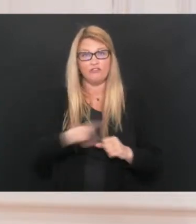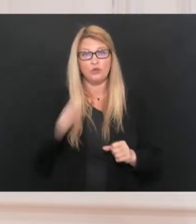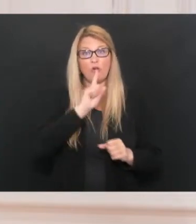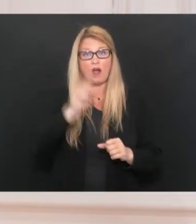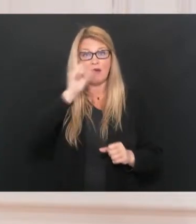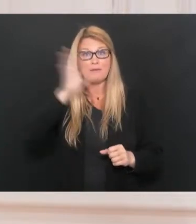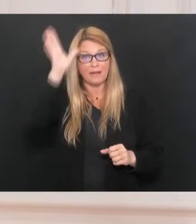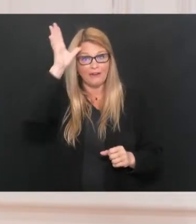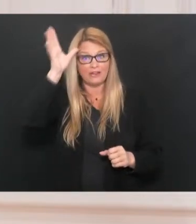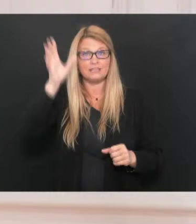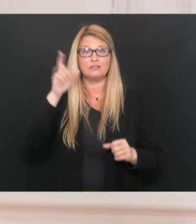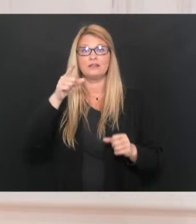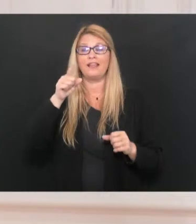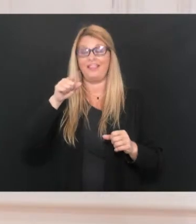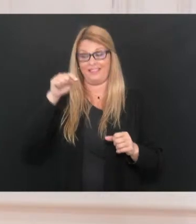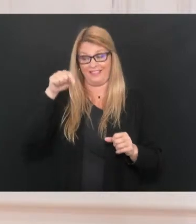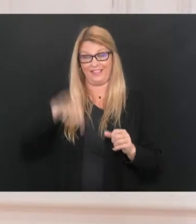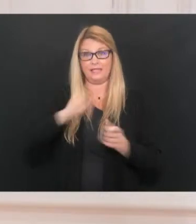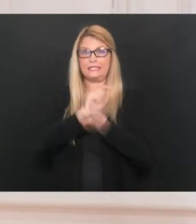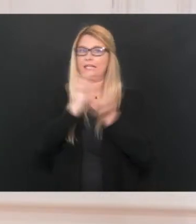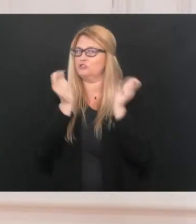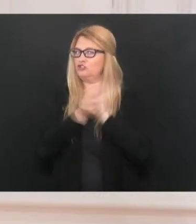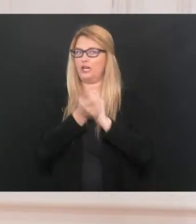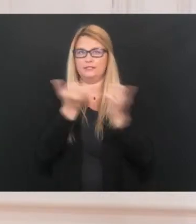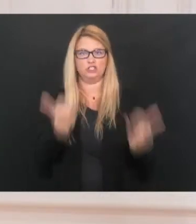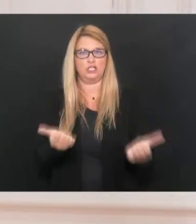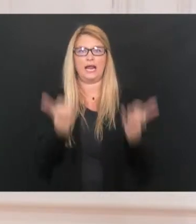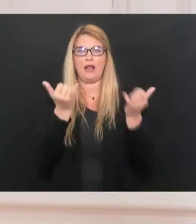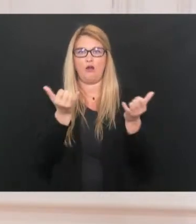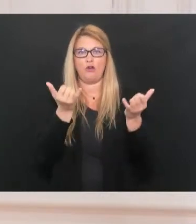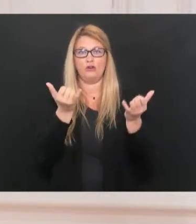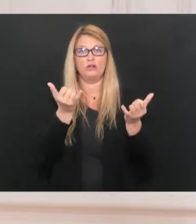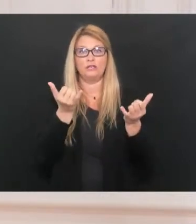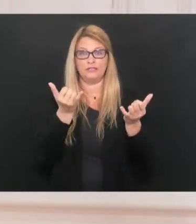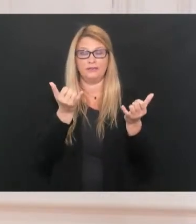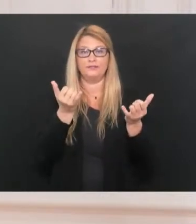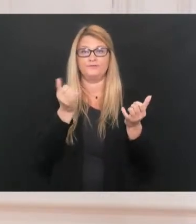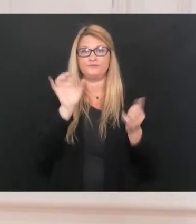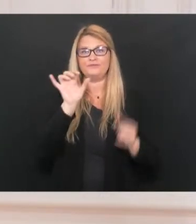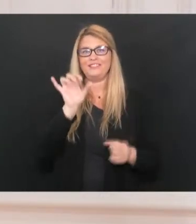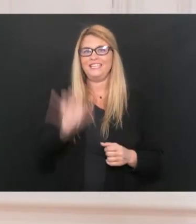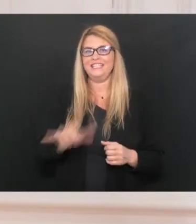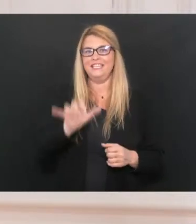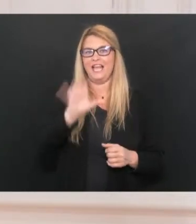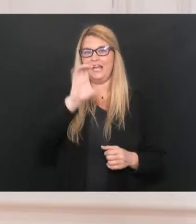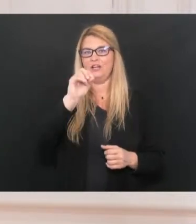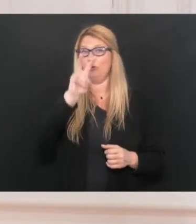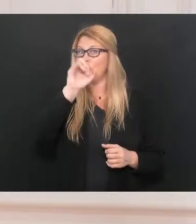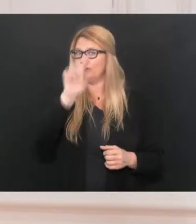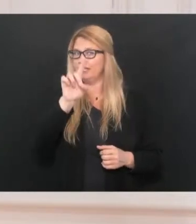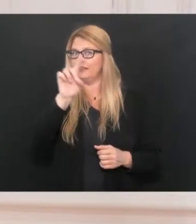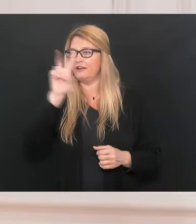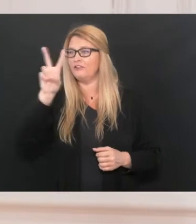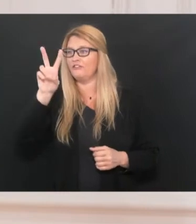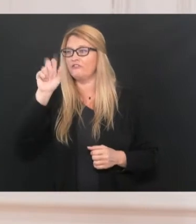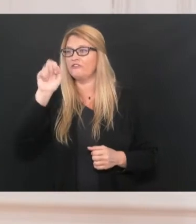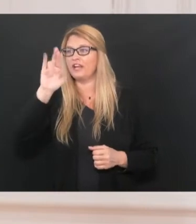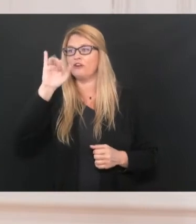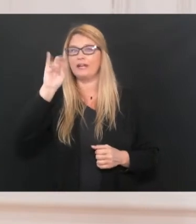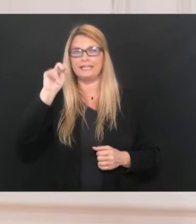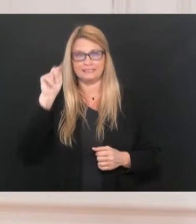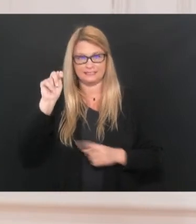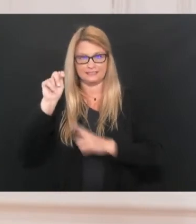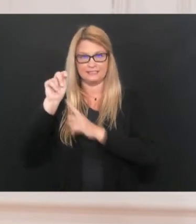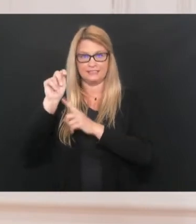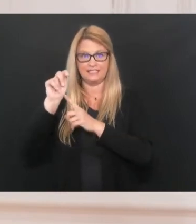a disease that has really changed. The COVID variant virus is different than the virus that